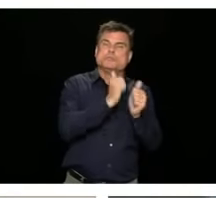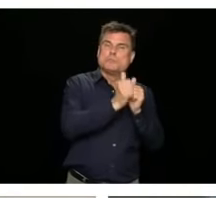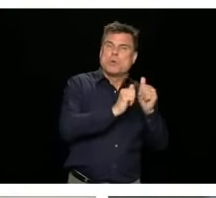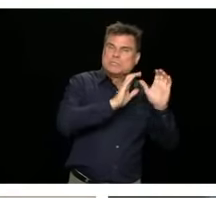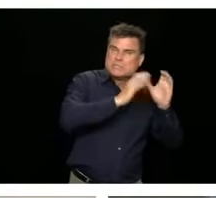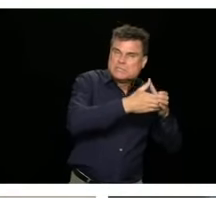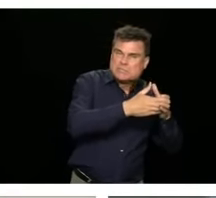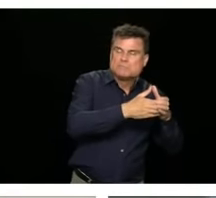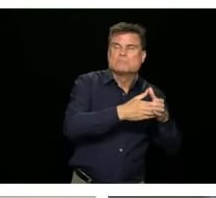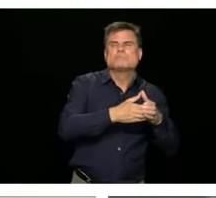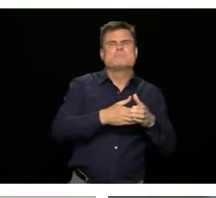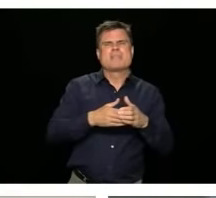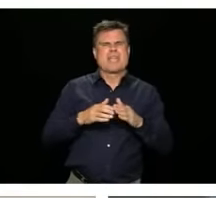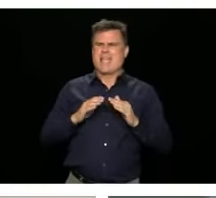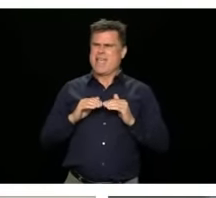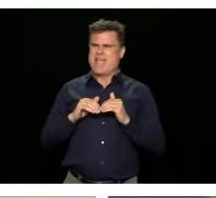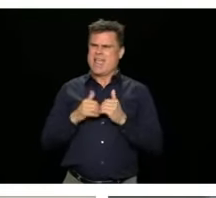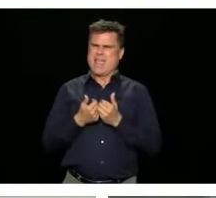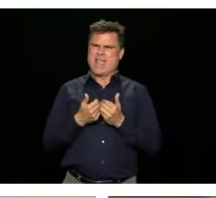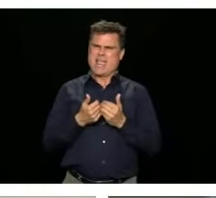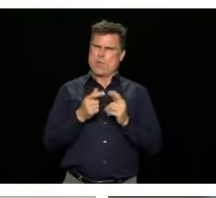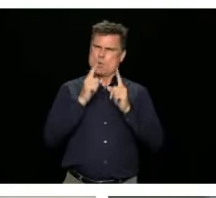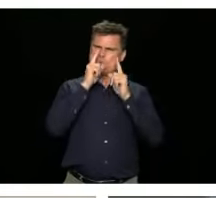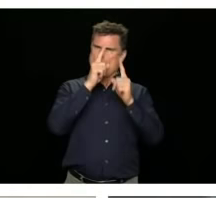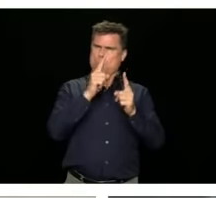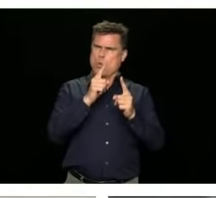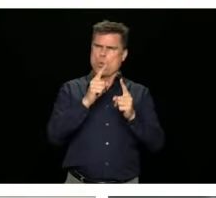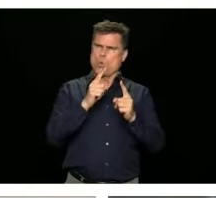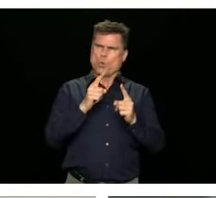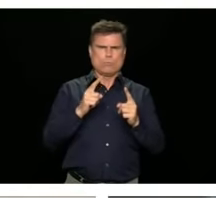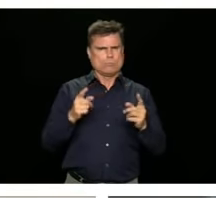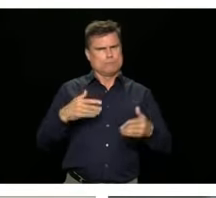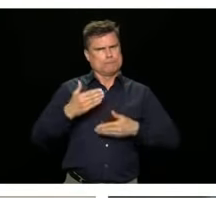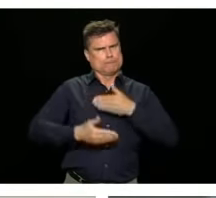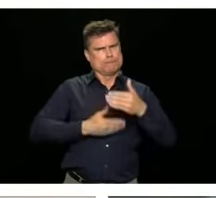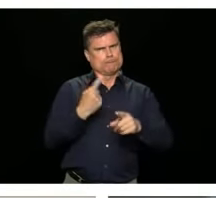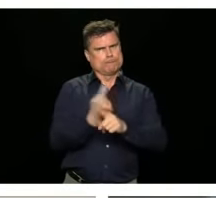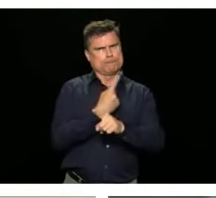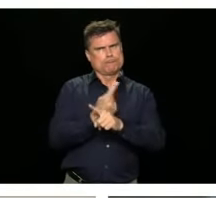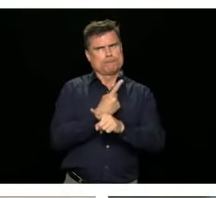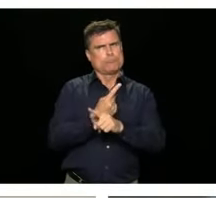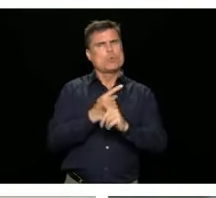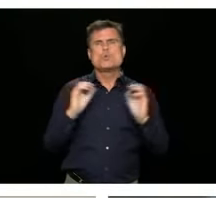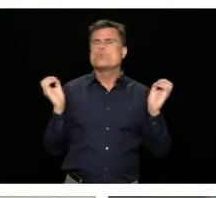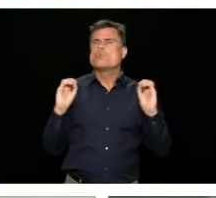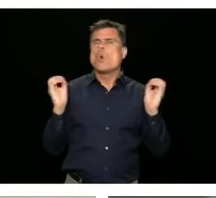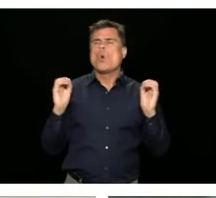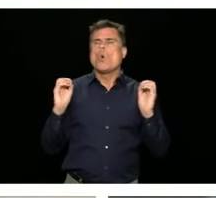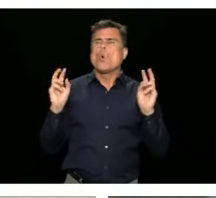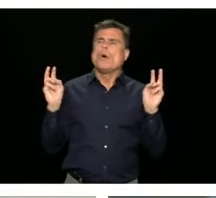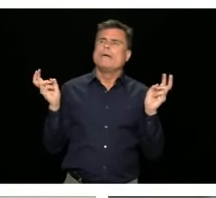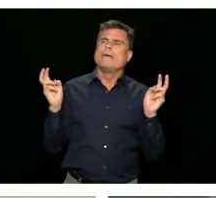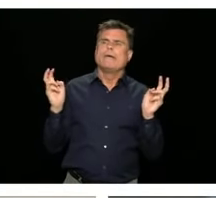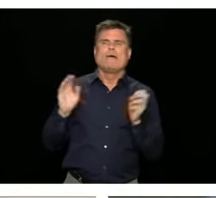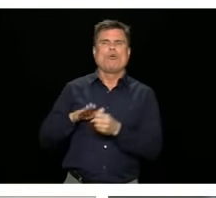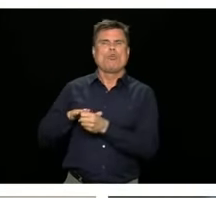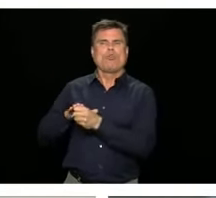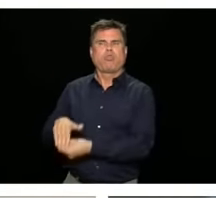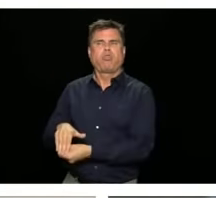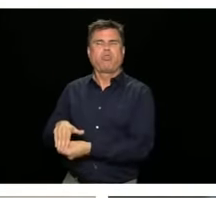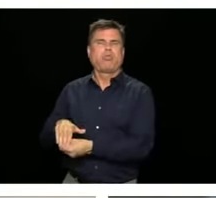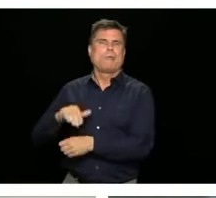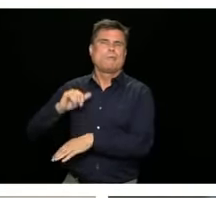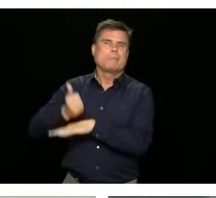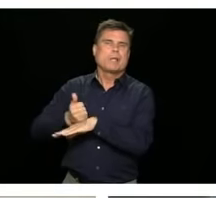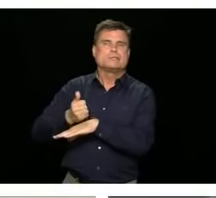an anti-racist way without further imposing on racialized people? Yeah, that's an excellent question. And thank